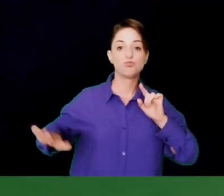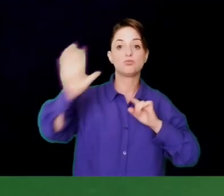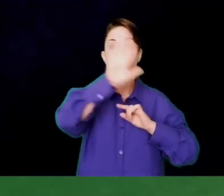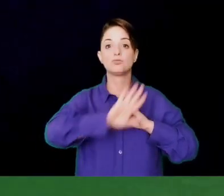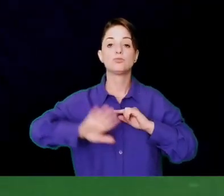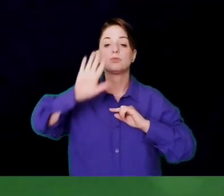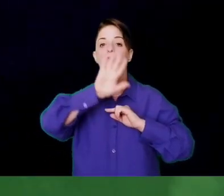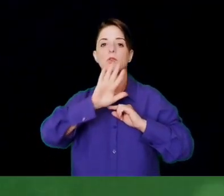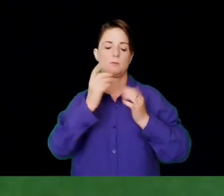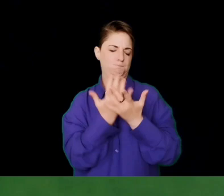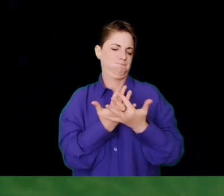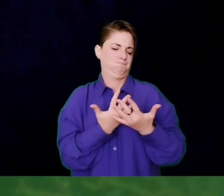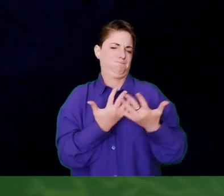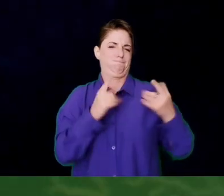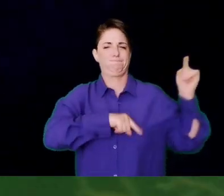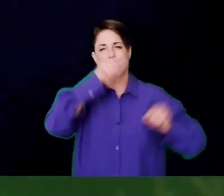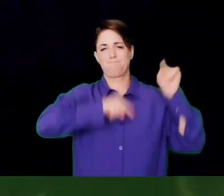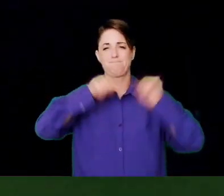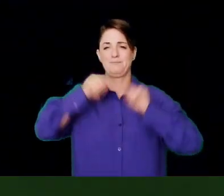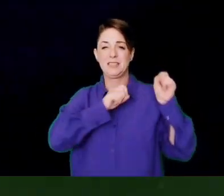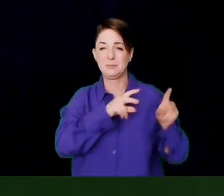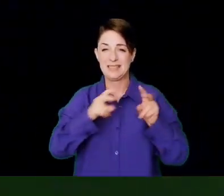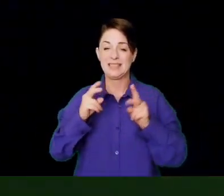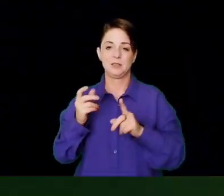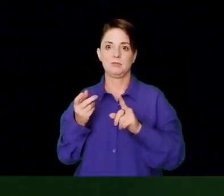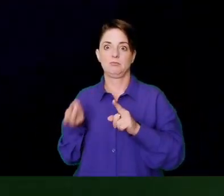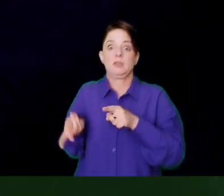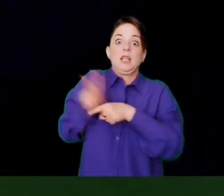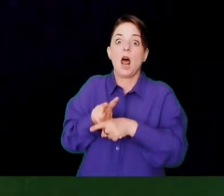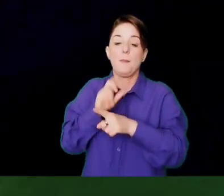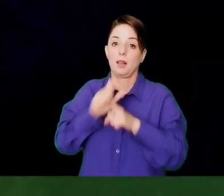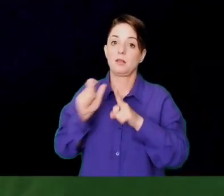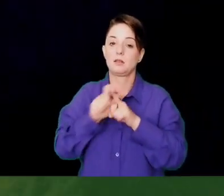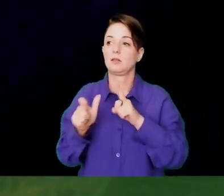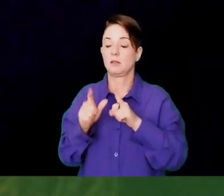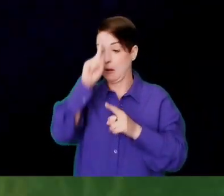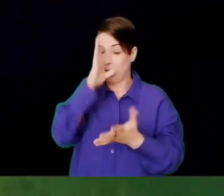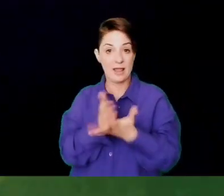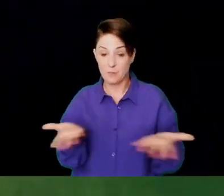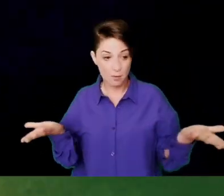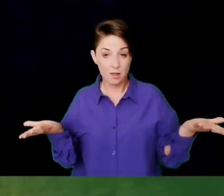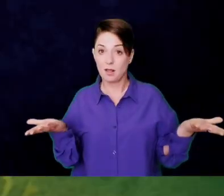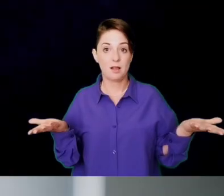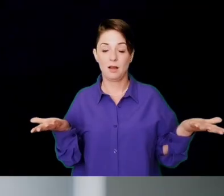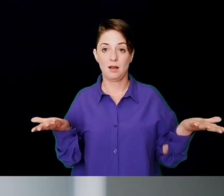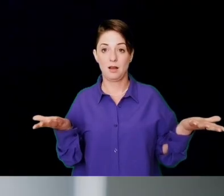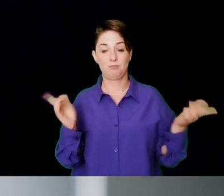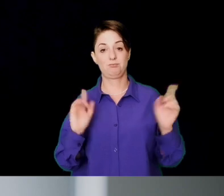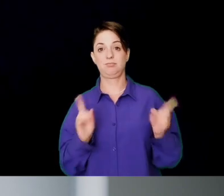the overall abundance and diversity of species more than doubled. It's almost unbelievable, I